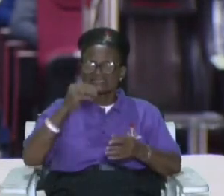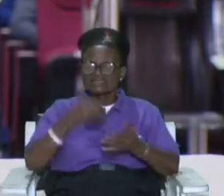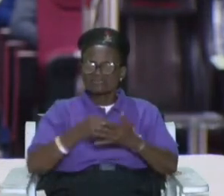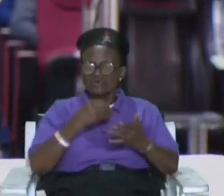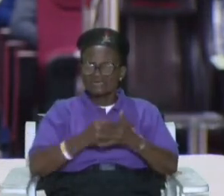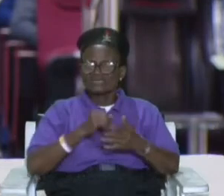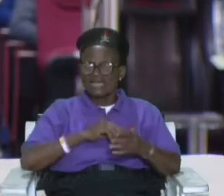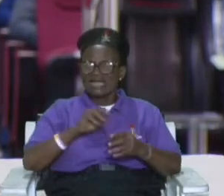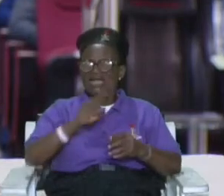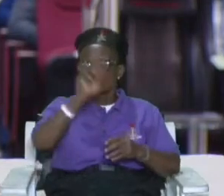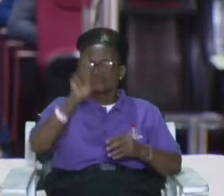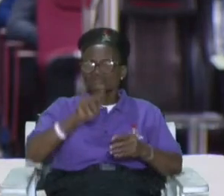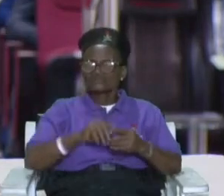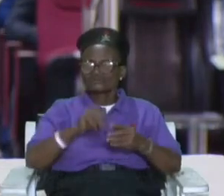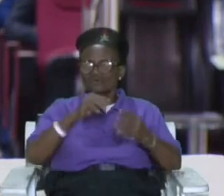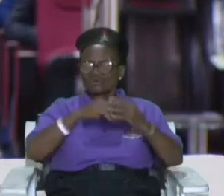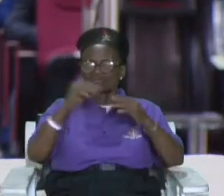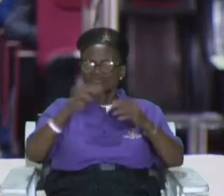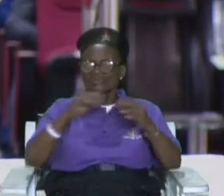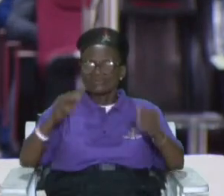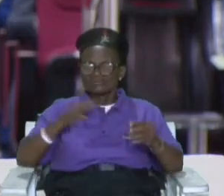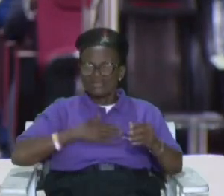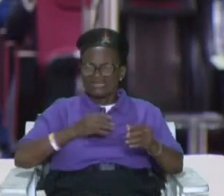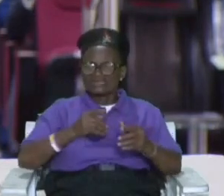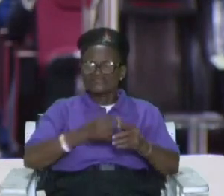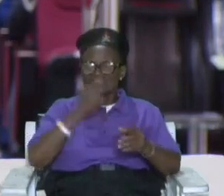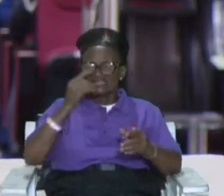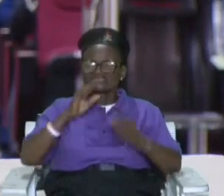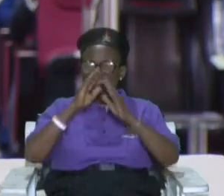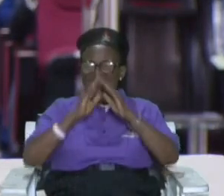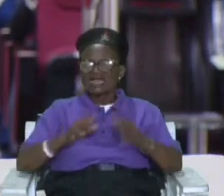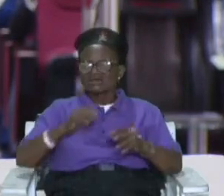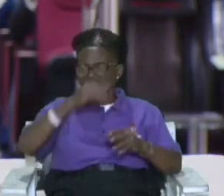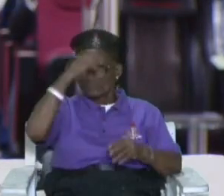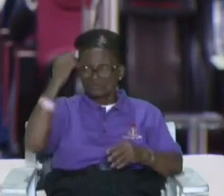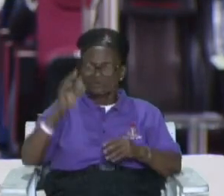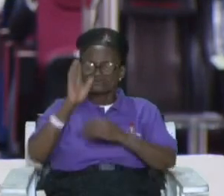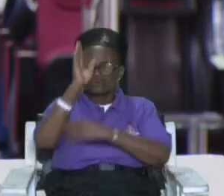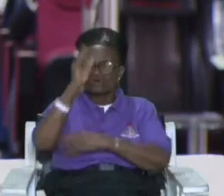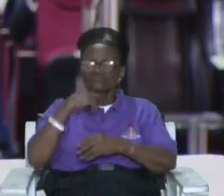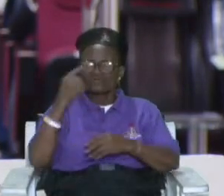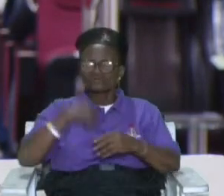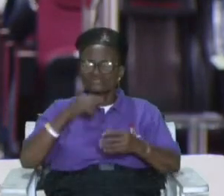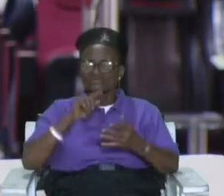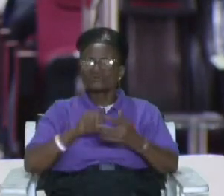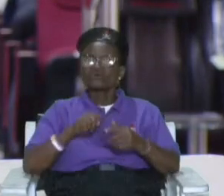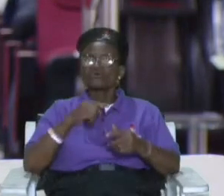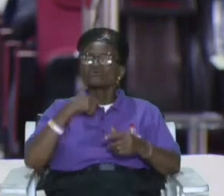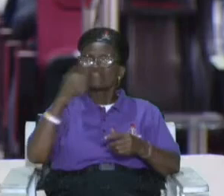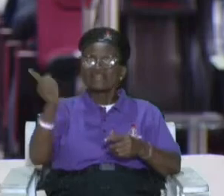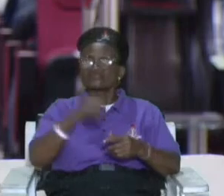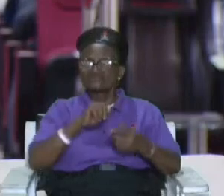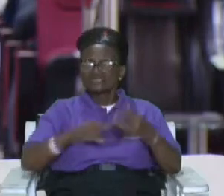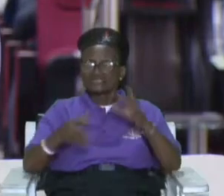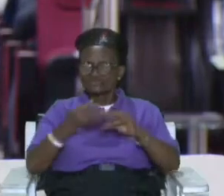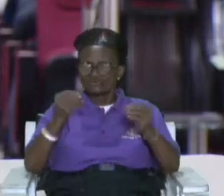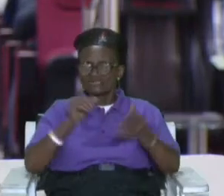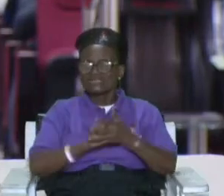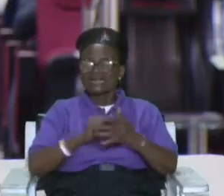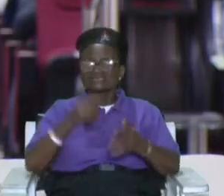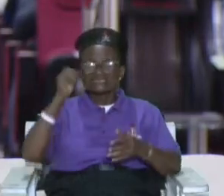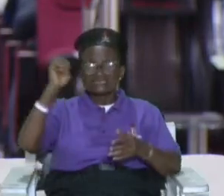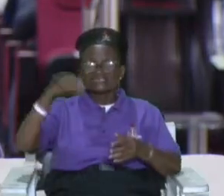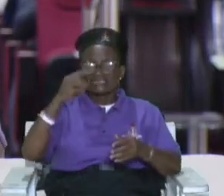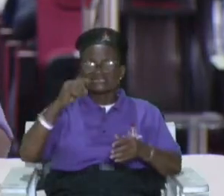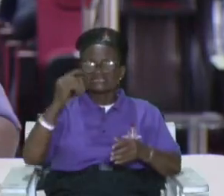The Lord asked me to tell you that story because he said there's someone here, an acquaintance that you have not seen for